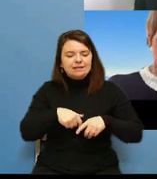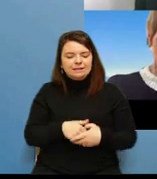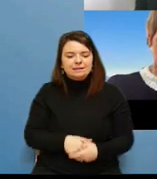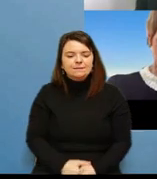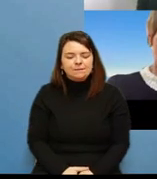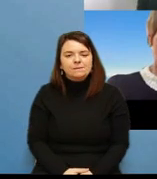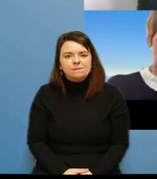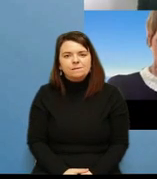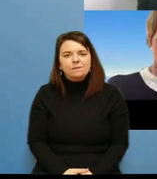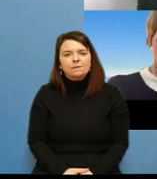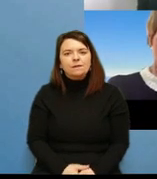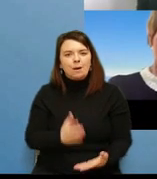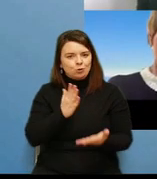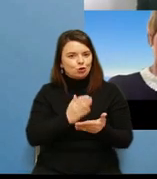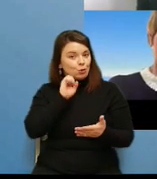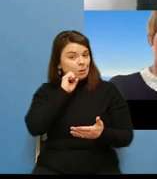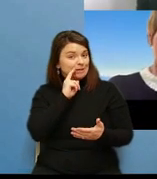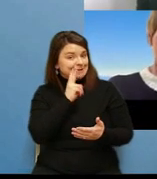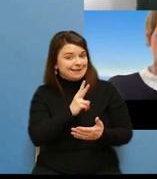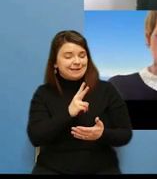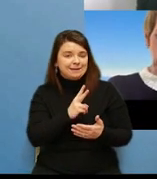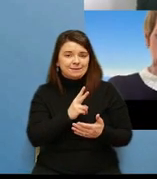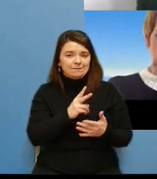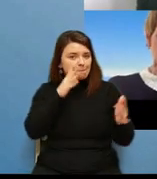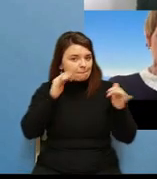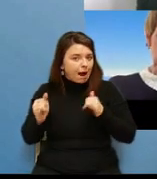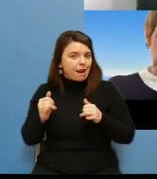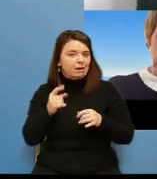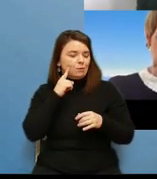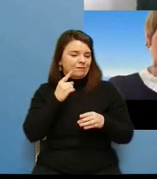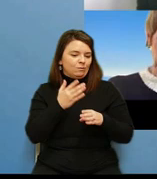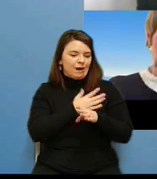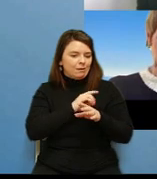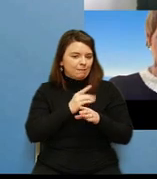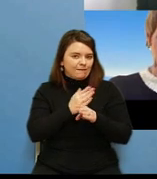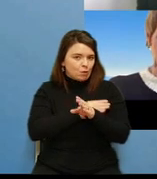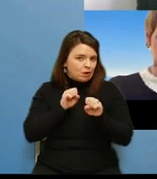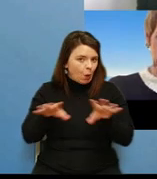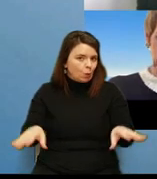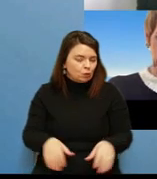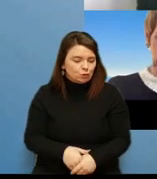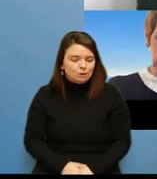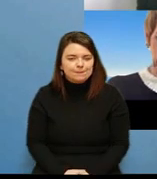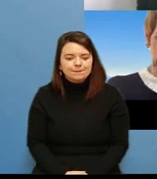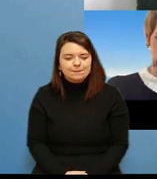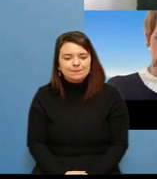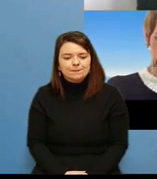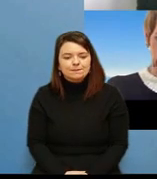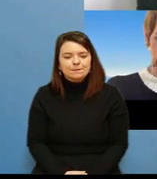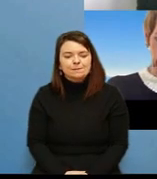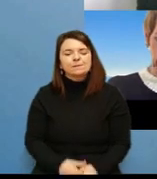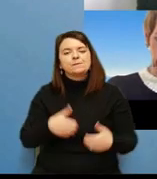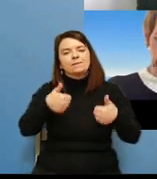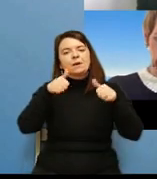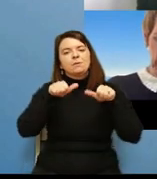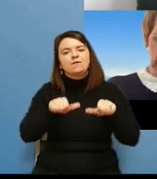have awareness that this is coming, and I'm sure we'll see a demo when it's properly launched. Many thanks again. Thank